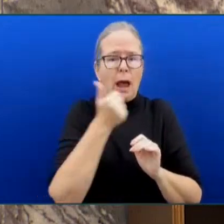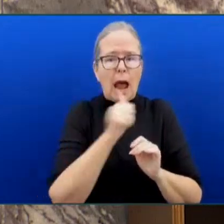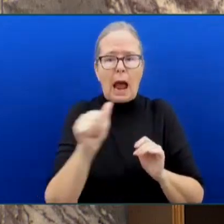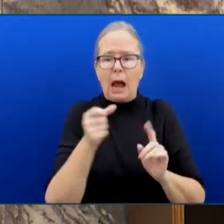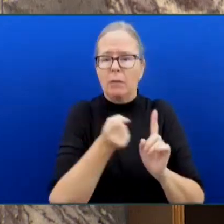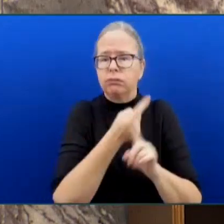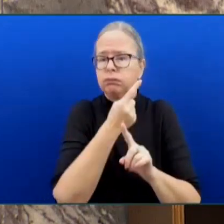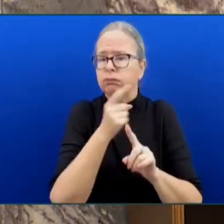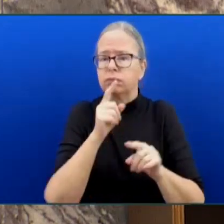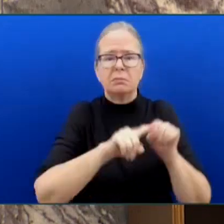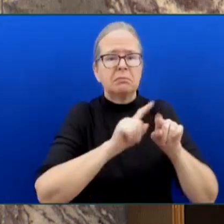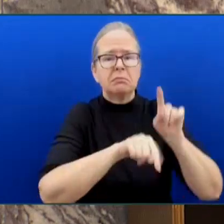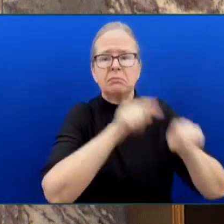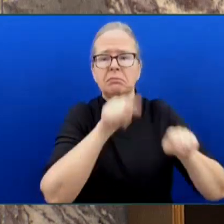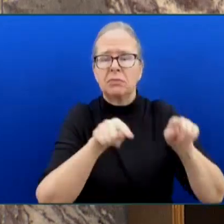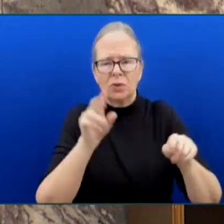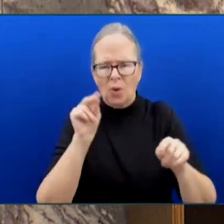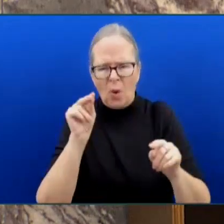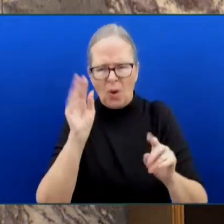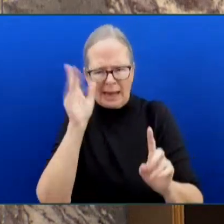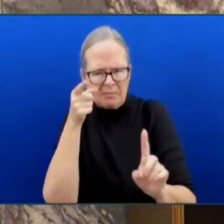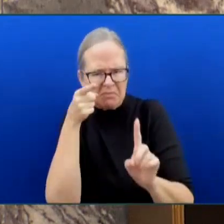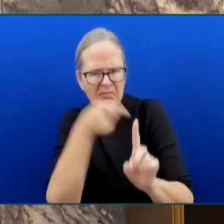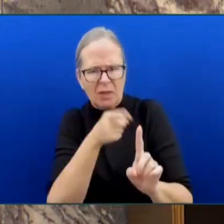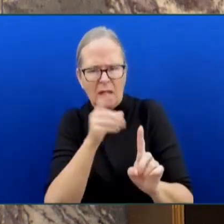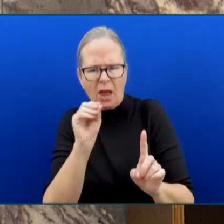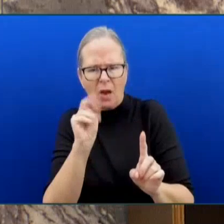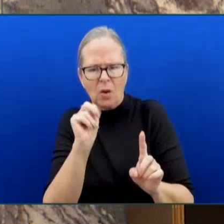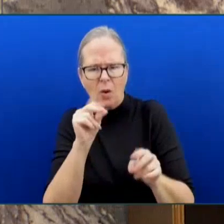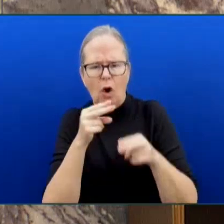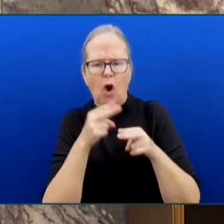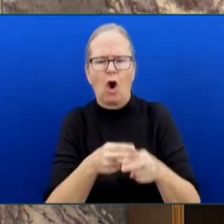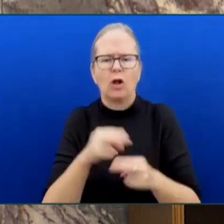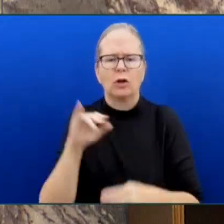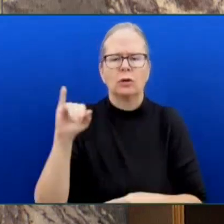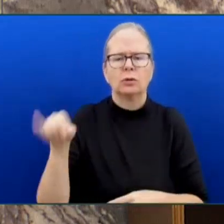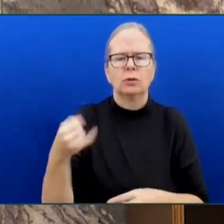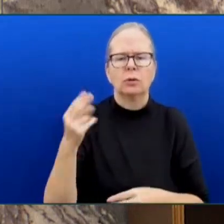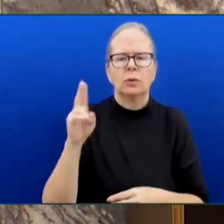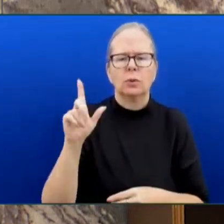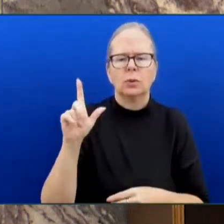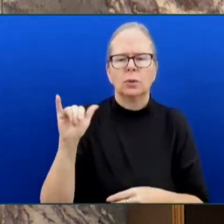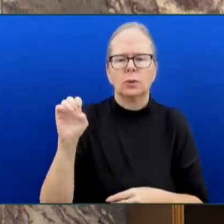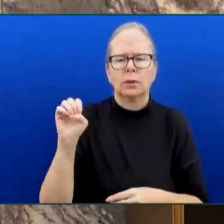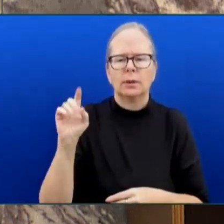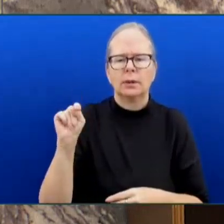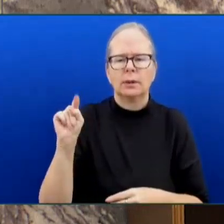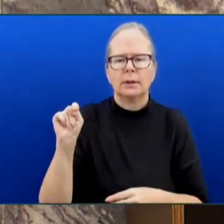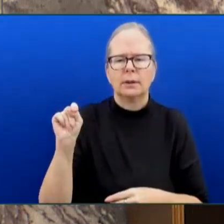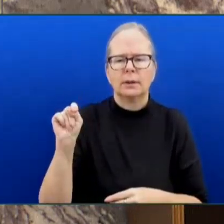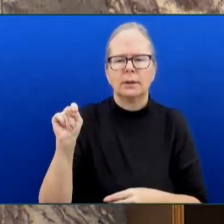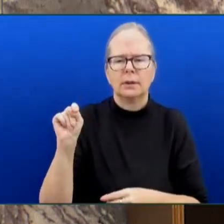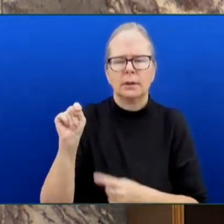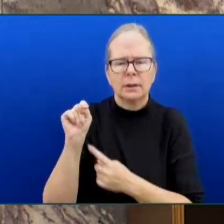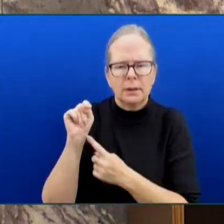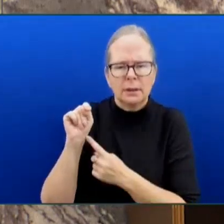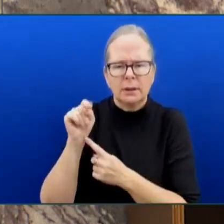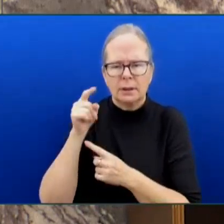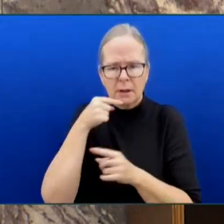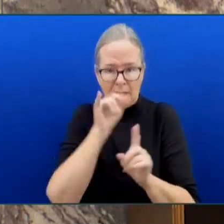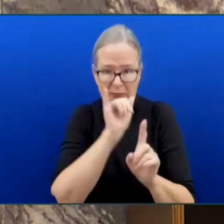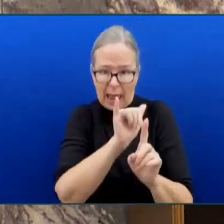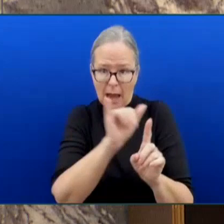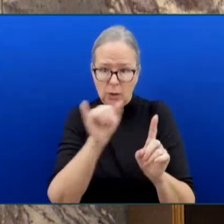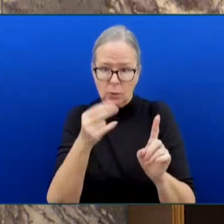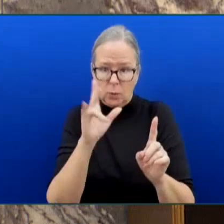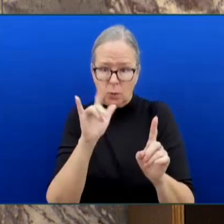exceptions for Airbnb. Now listen to this quote from the building's own literature. We have an on-site B&B management